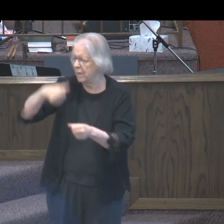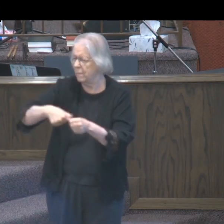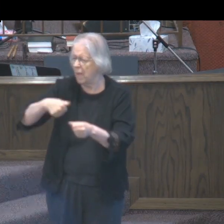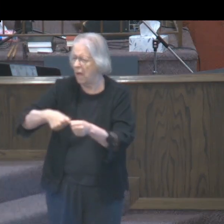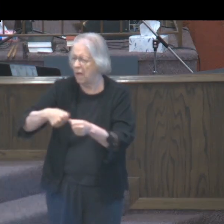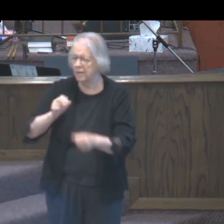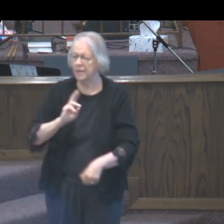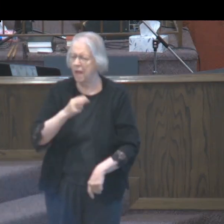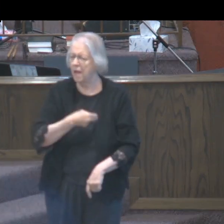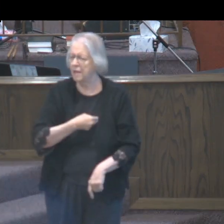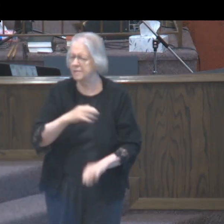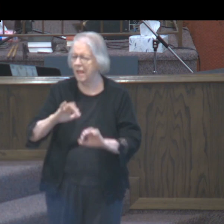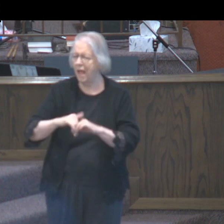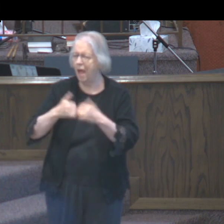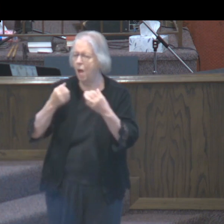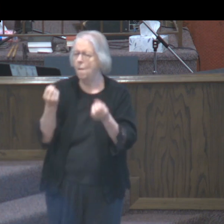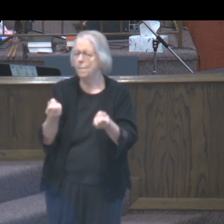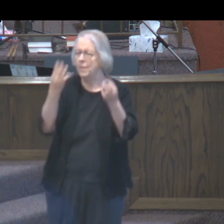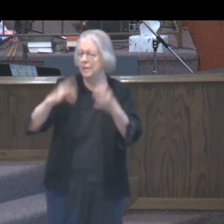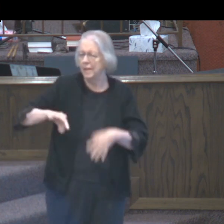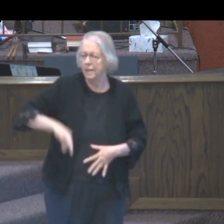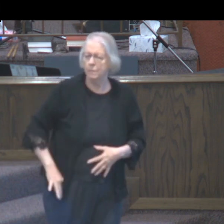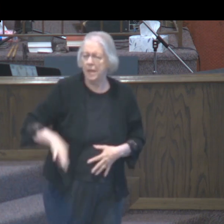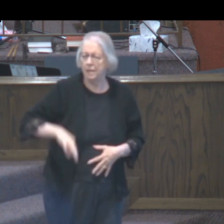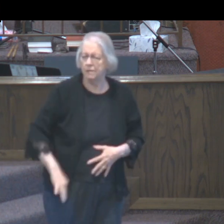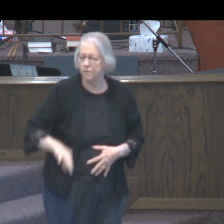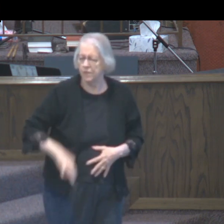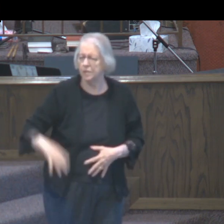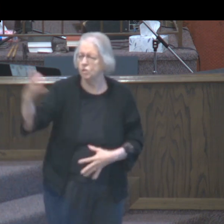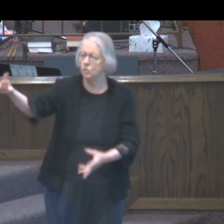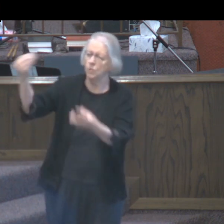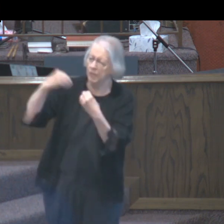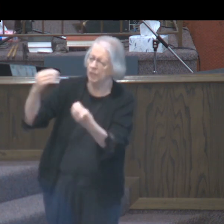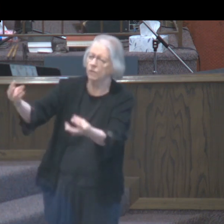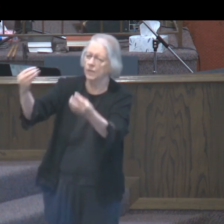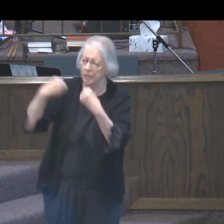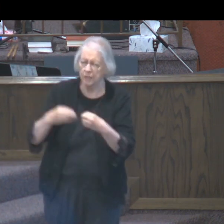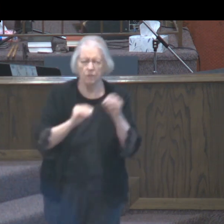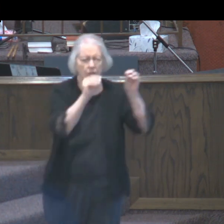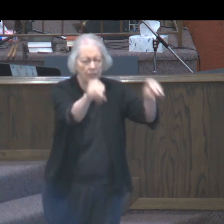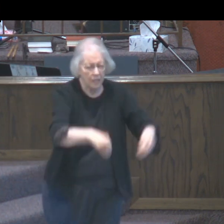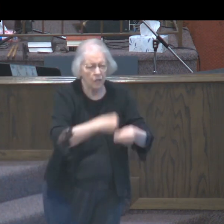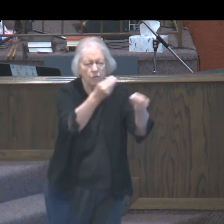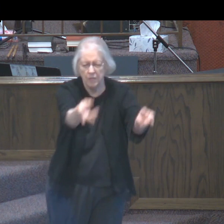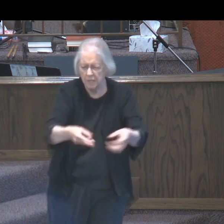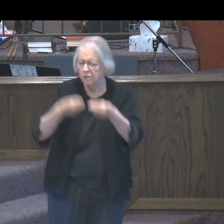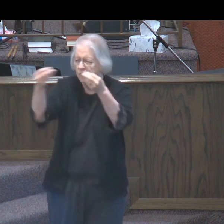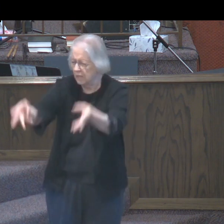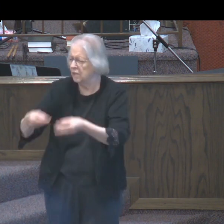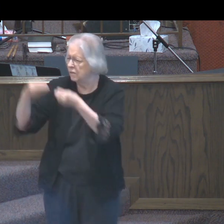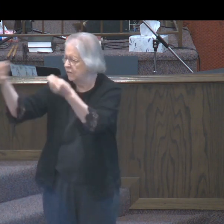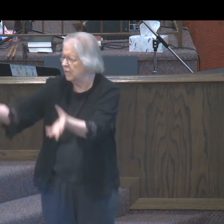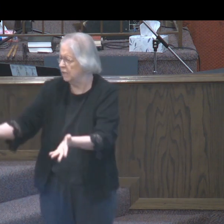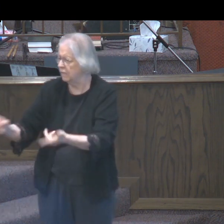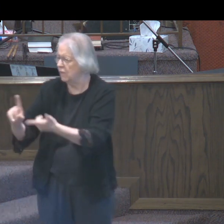help us to be thankful for that provisions. Lord, to be satisfied with that provision.